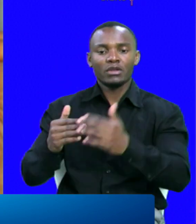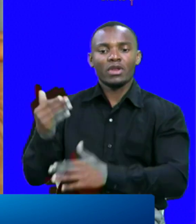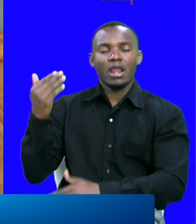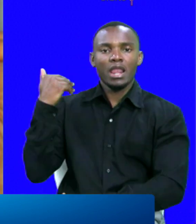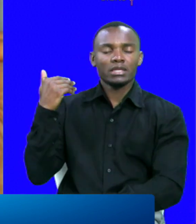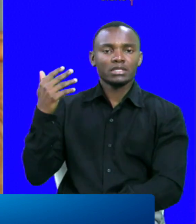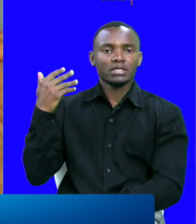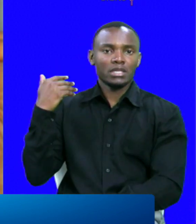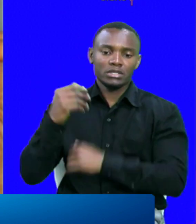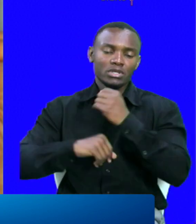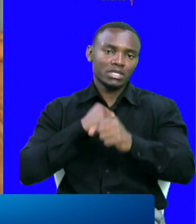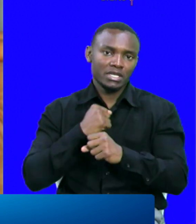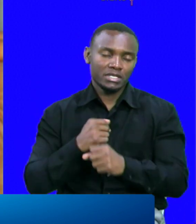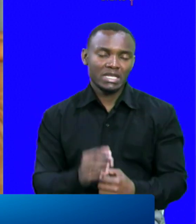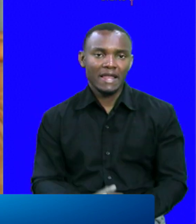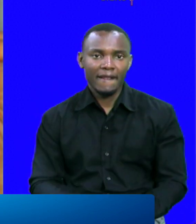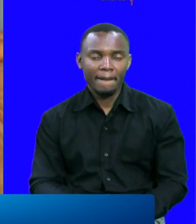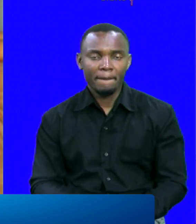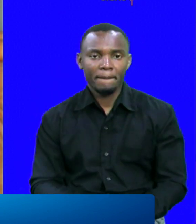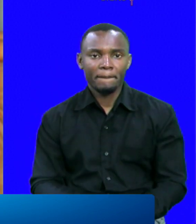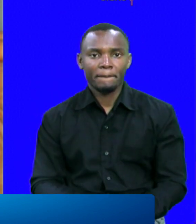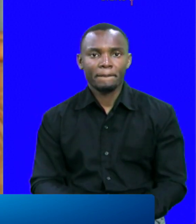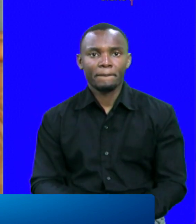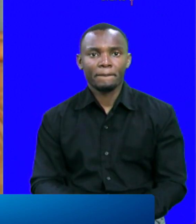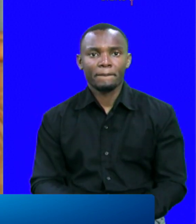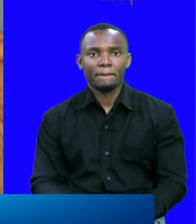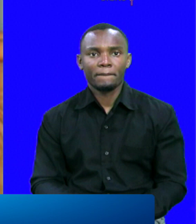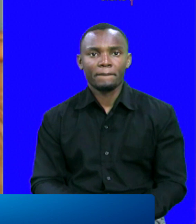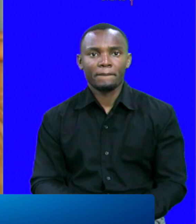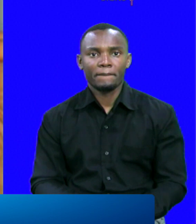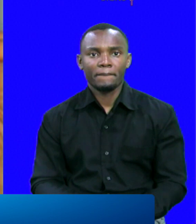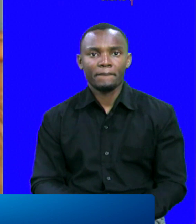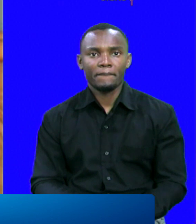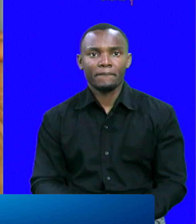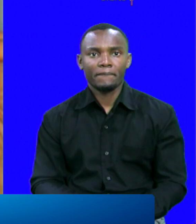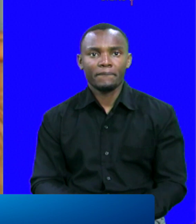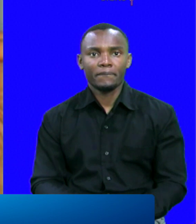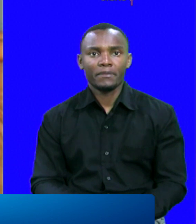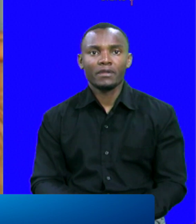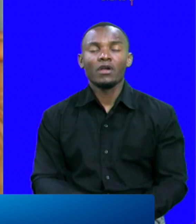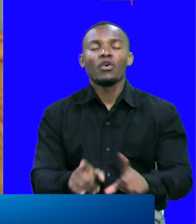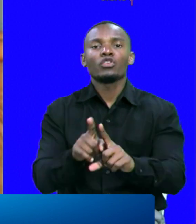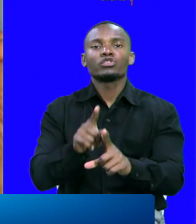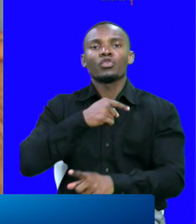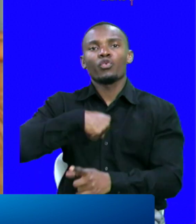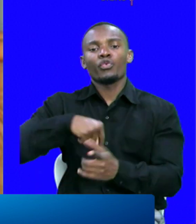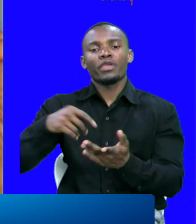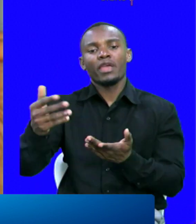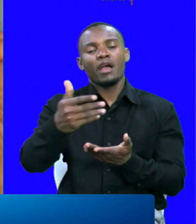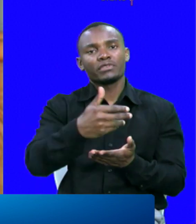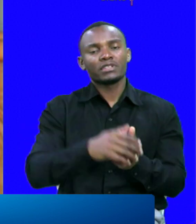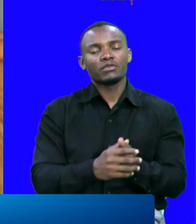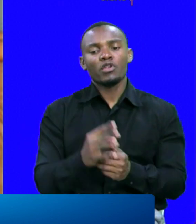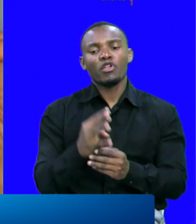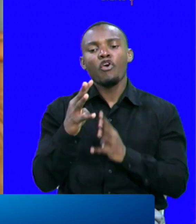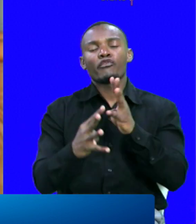alone, which is underway. And we want to thank God that we got rain this